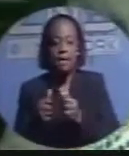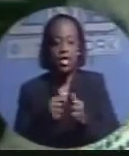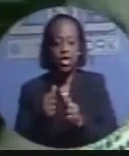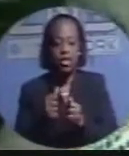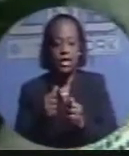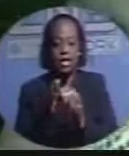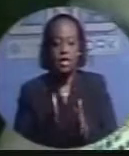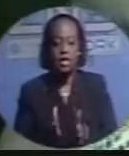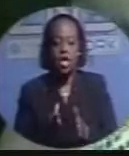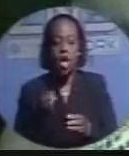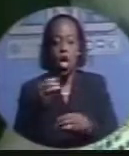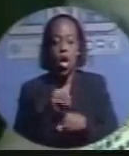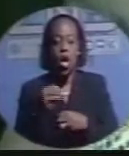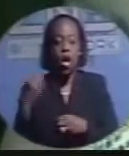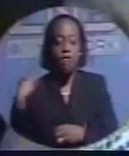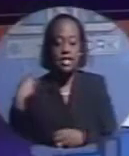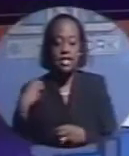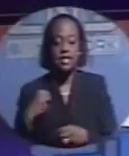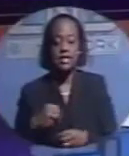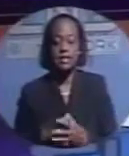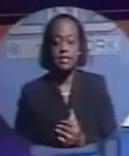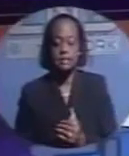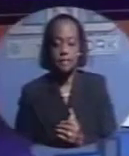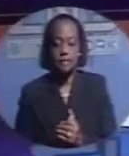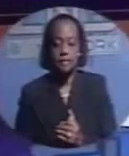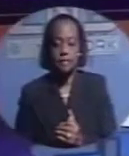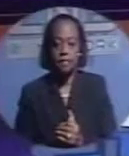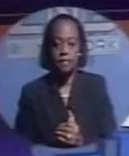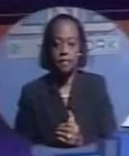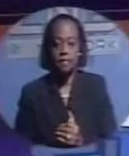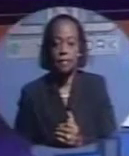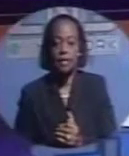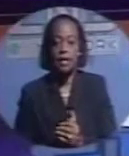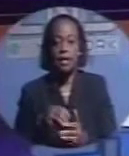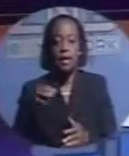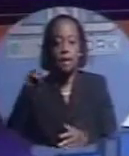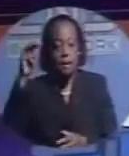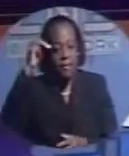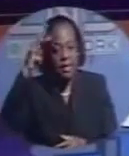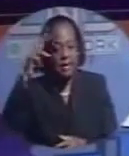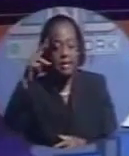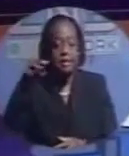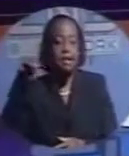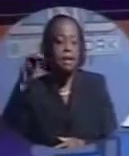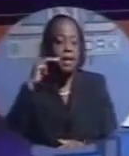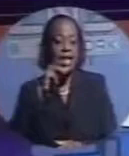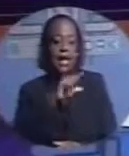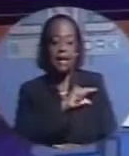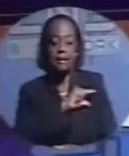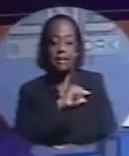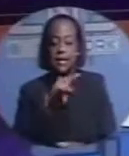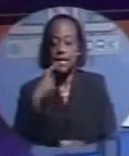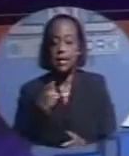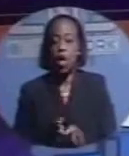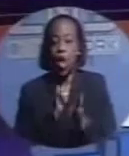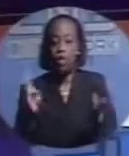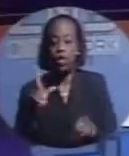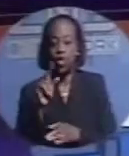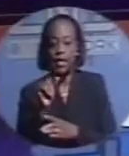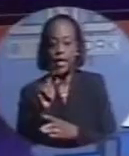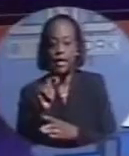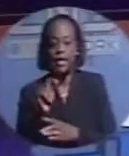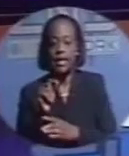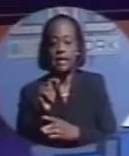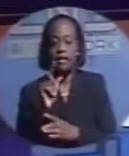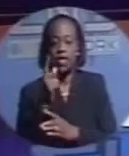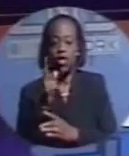in the relevant communities. Minister Maynard-Gibson added that it will open up 21st century technology jobs for